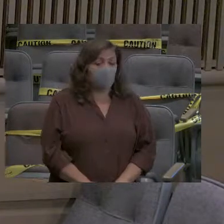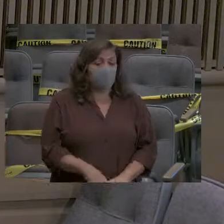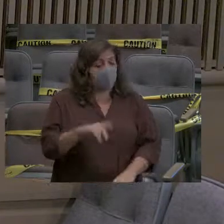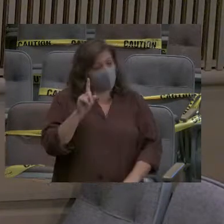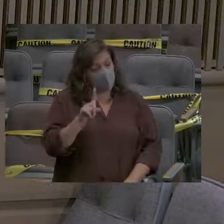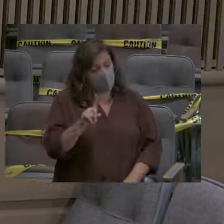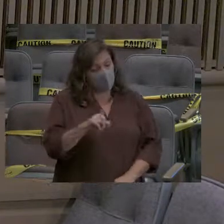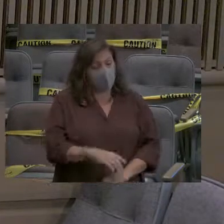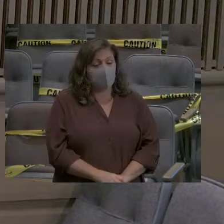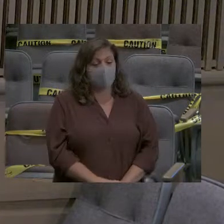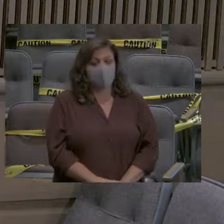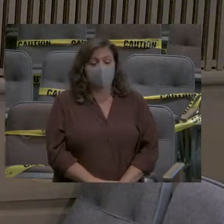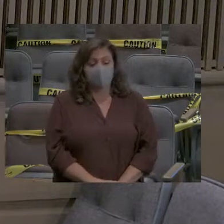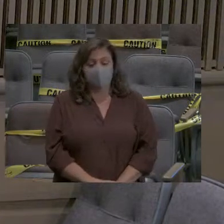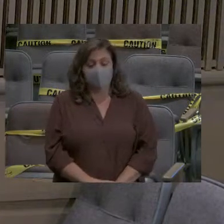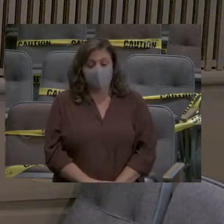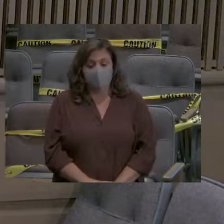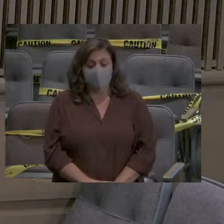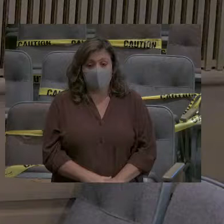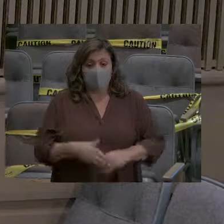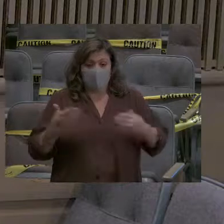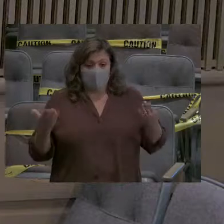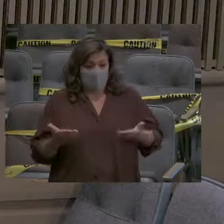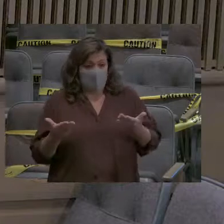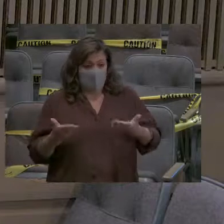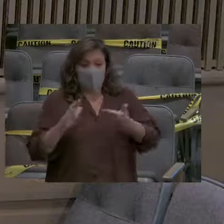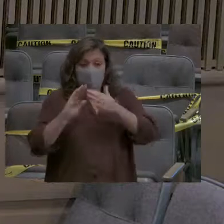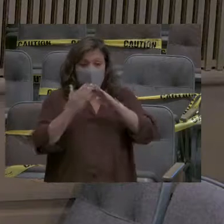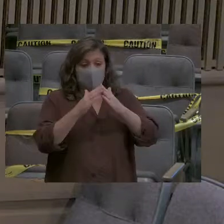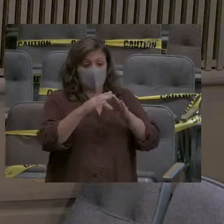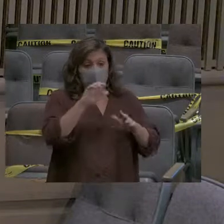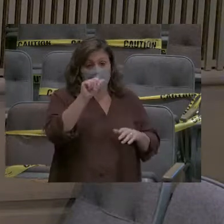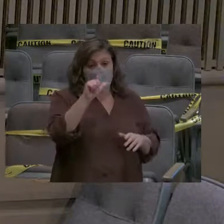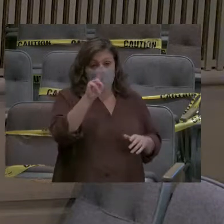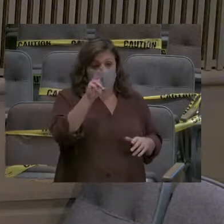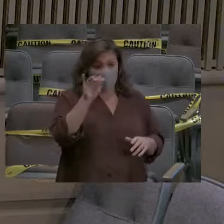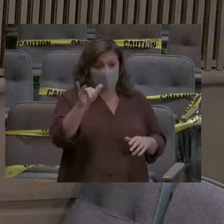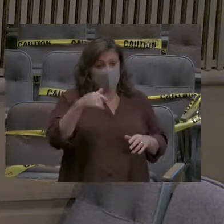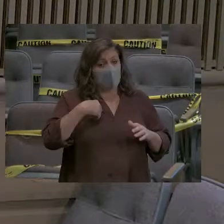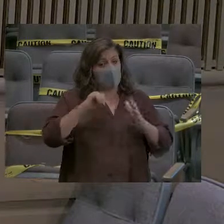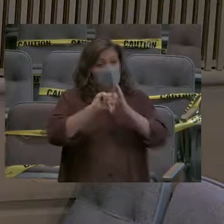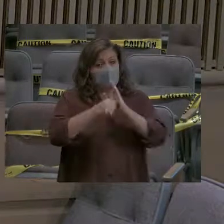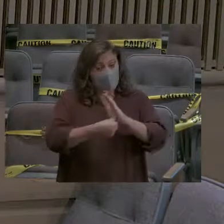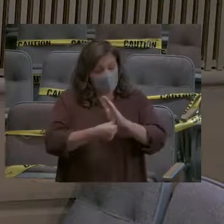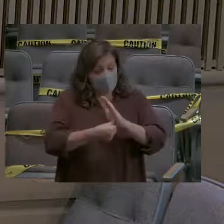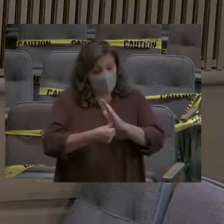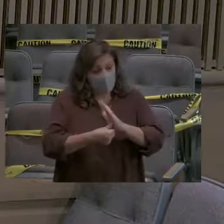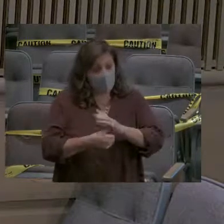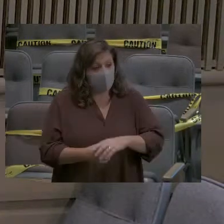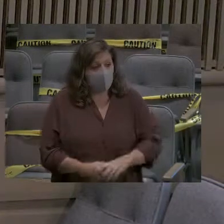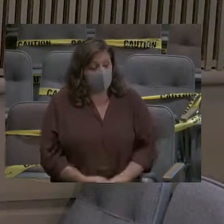But in the city of Albany, Georgia, and Dougherty County, which I'm emphasizing here,